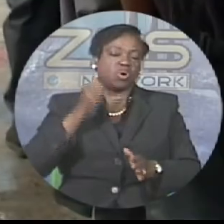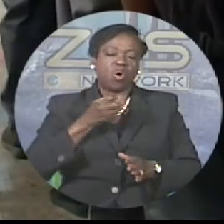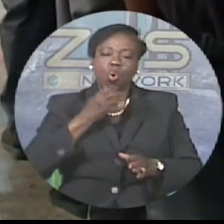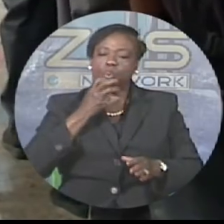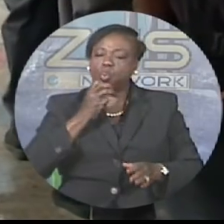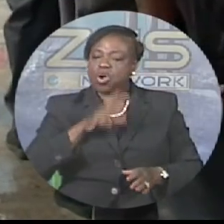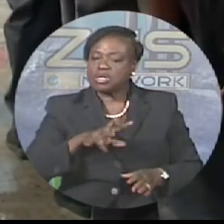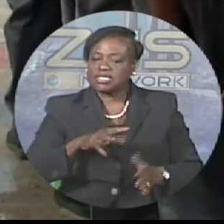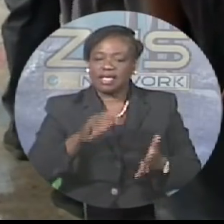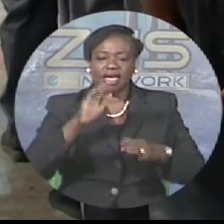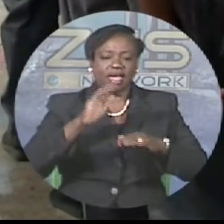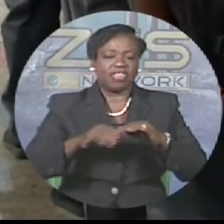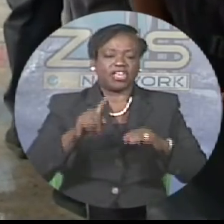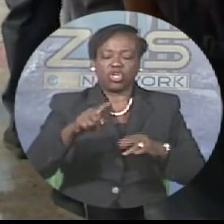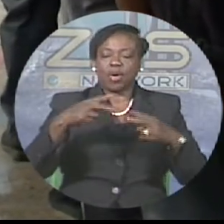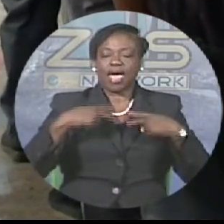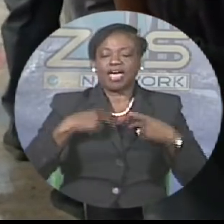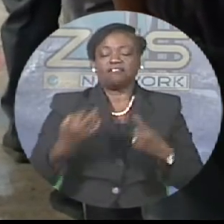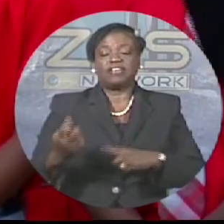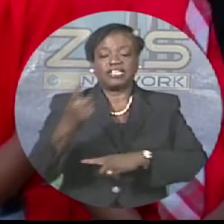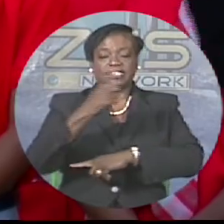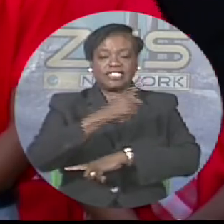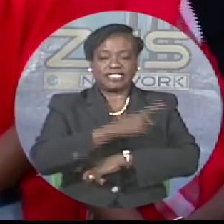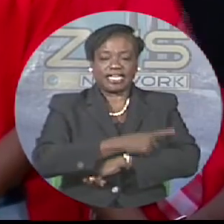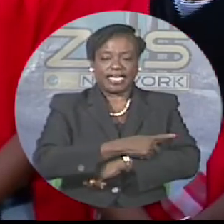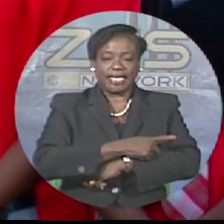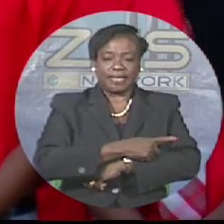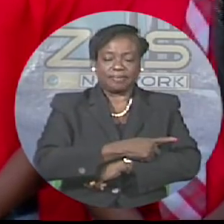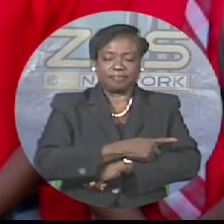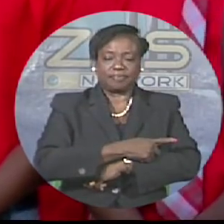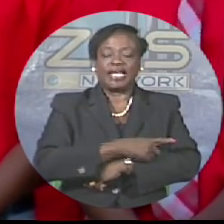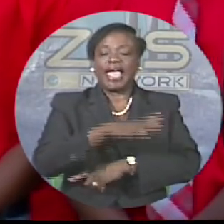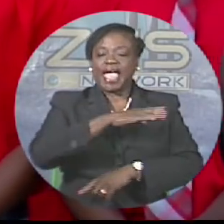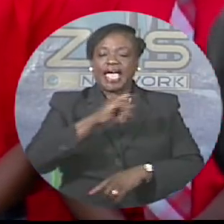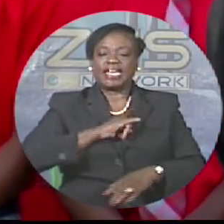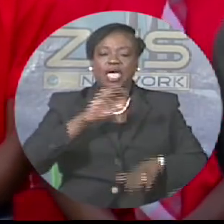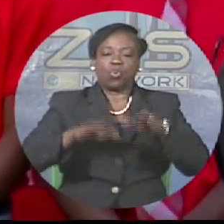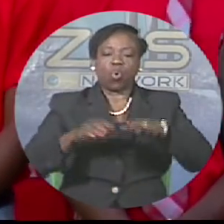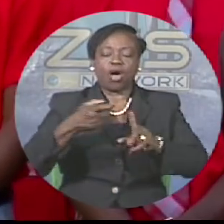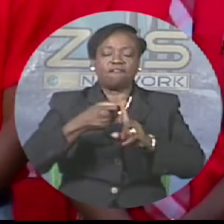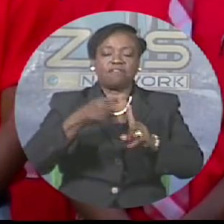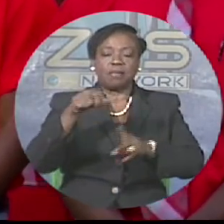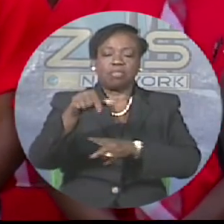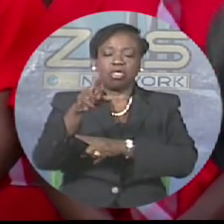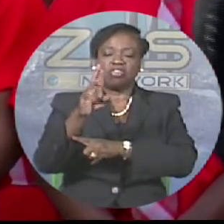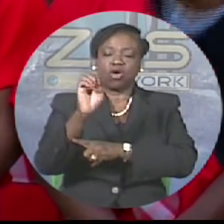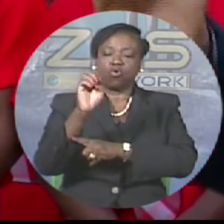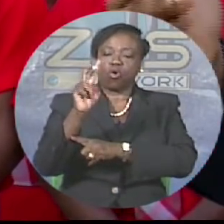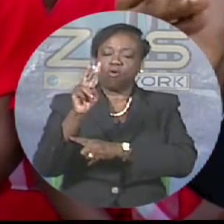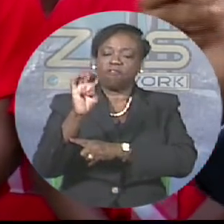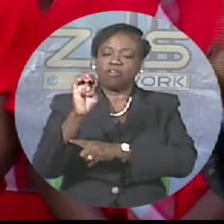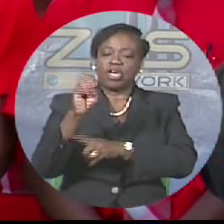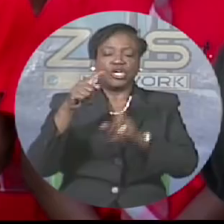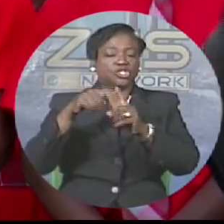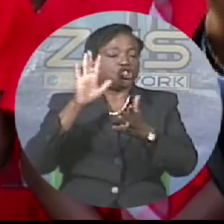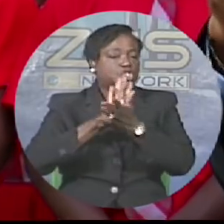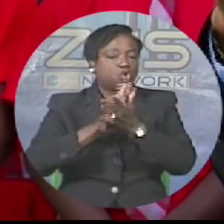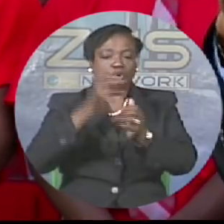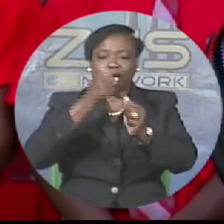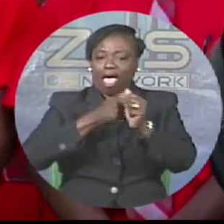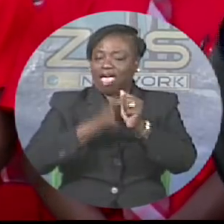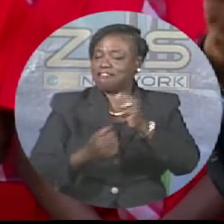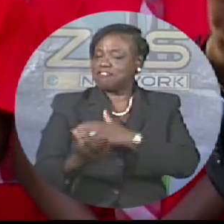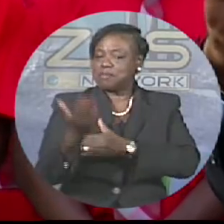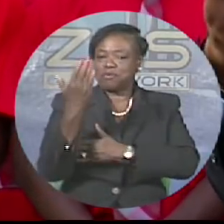have today, and I had to walk from the grove to the school every morning, and it was joy. It was an